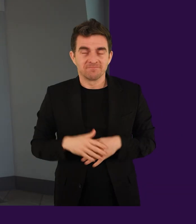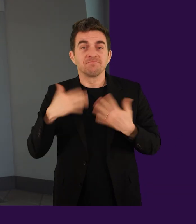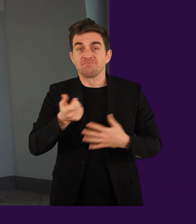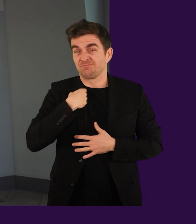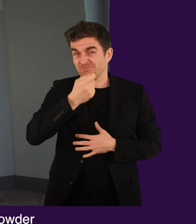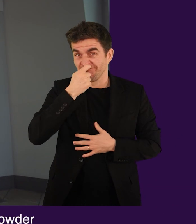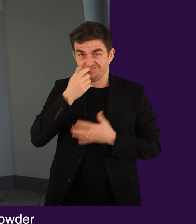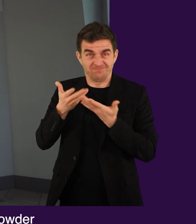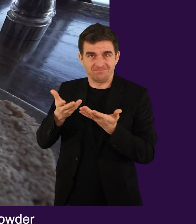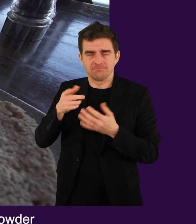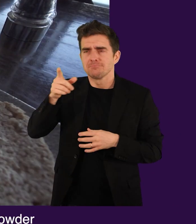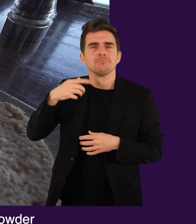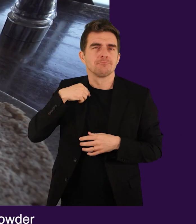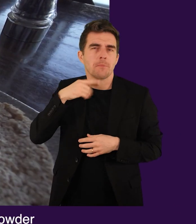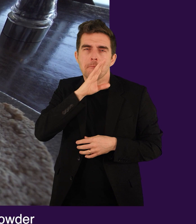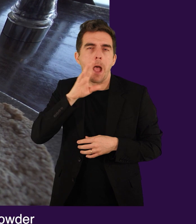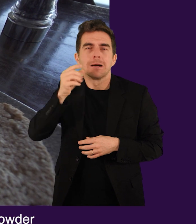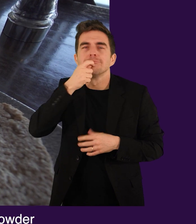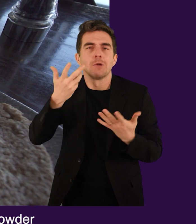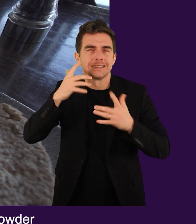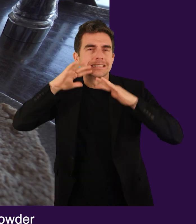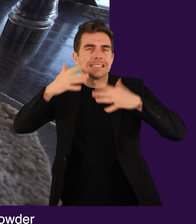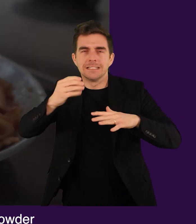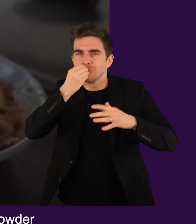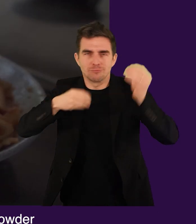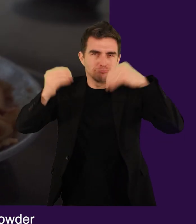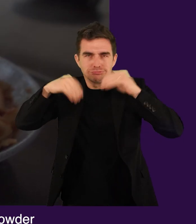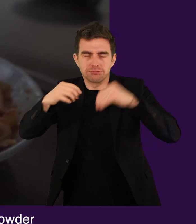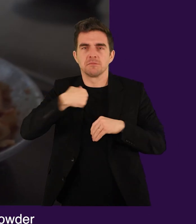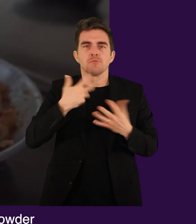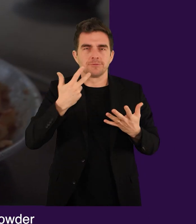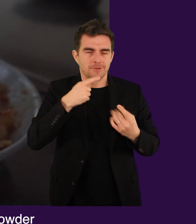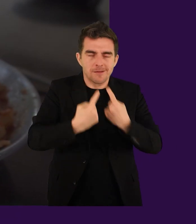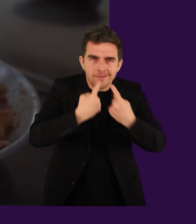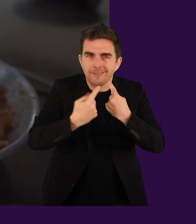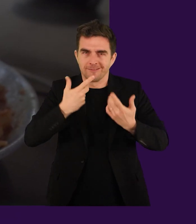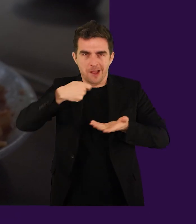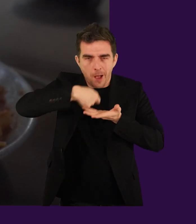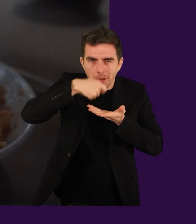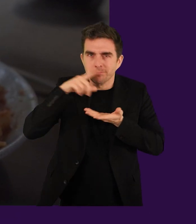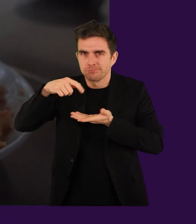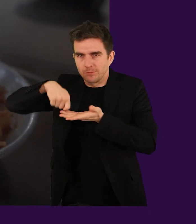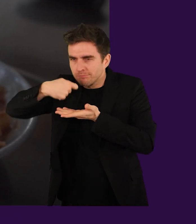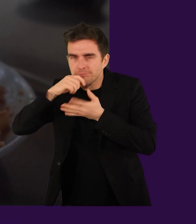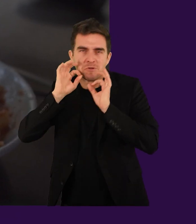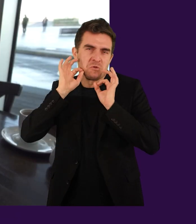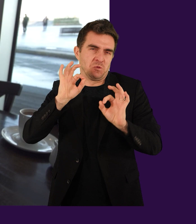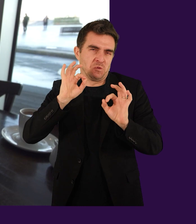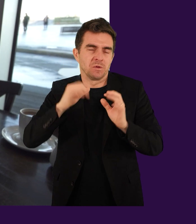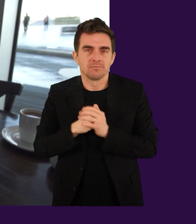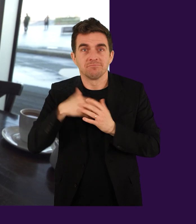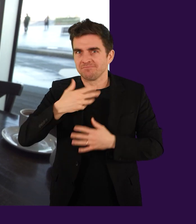got lunch in the pantry. My mom got the seafood chowder and I got panini pasta. It was